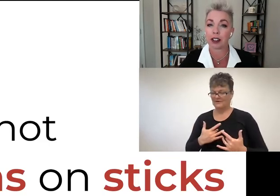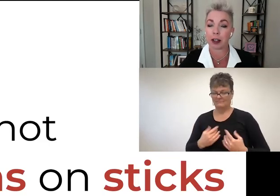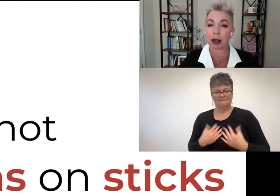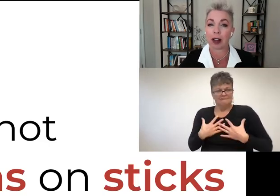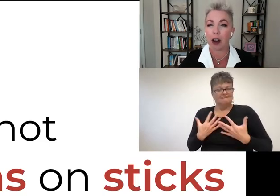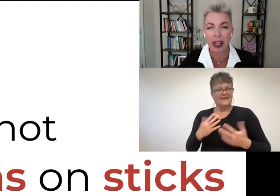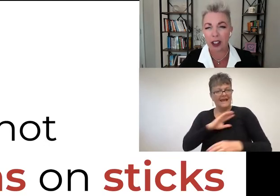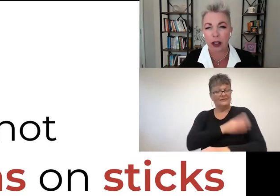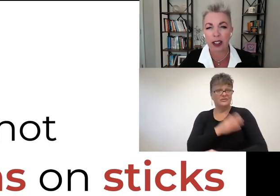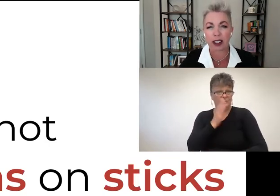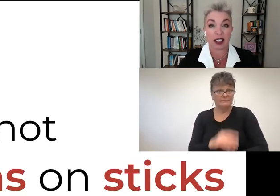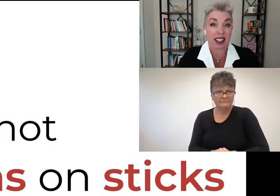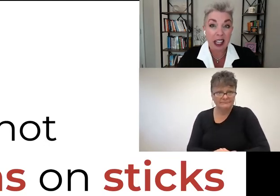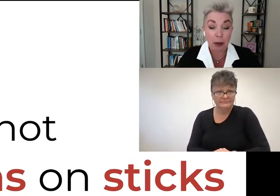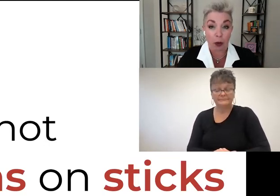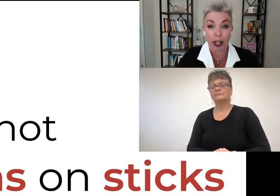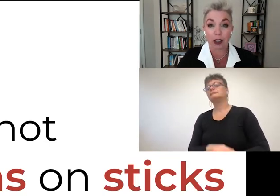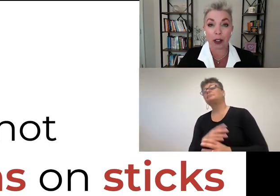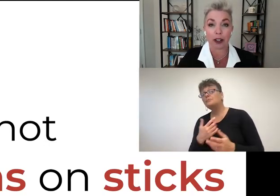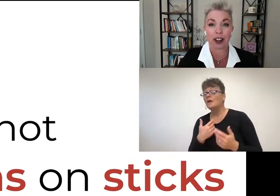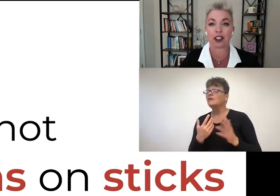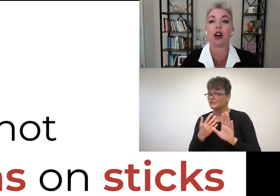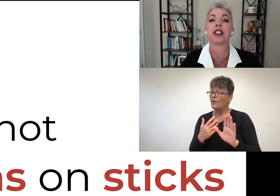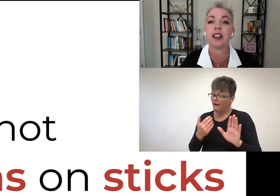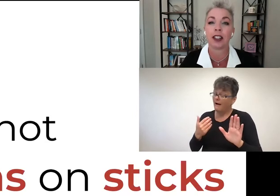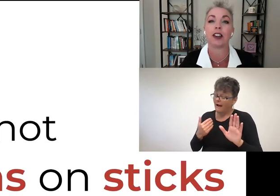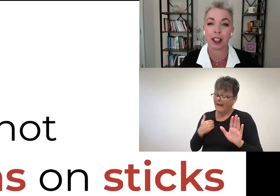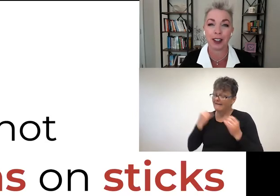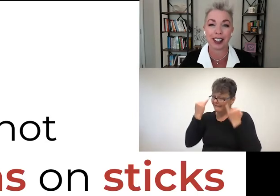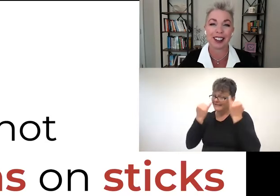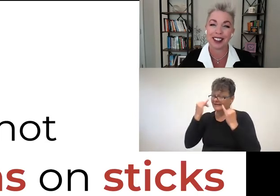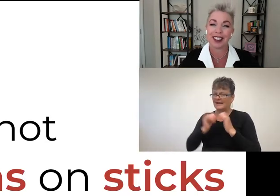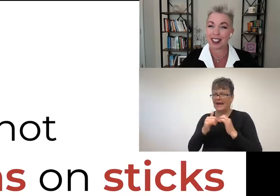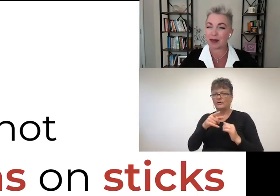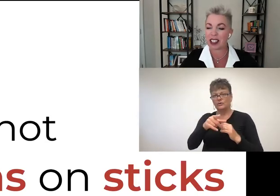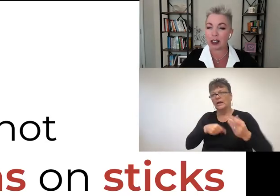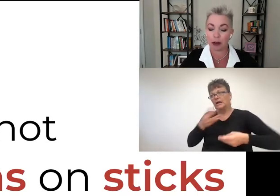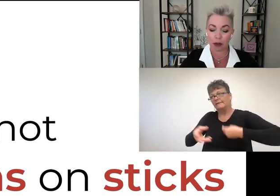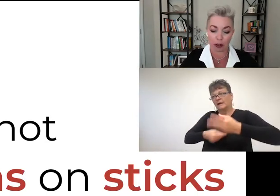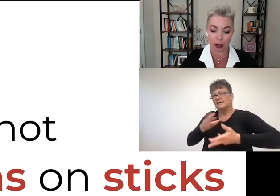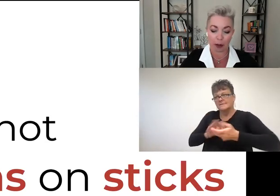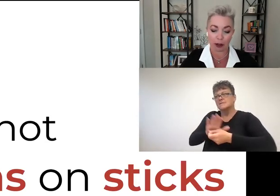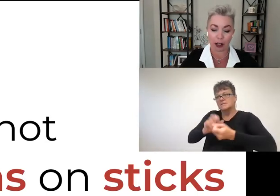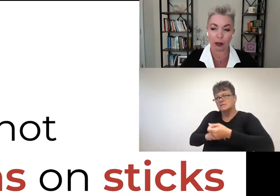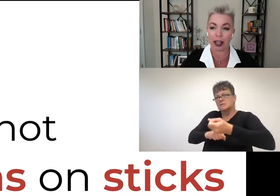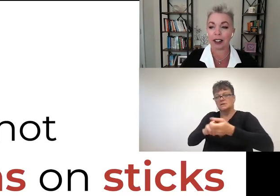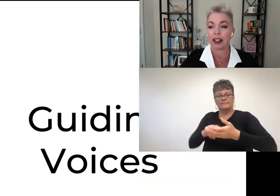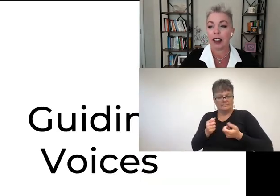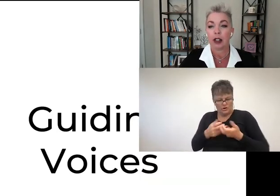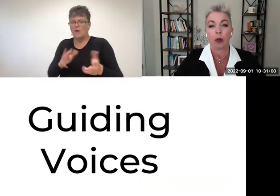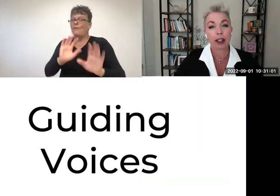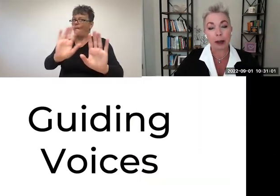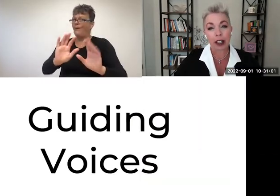have some ideas about how we can do this in a sustainable way so that we're not just always giving, giving, giving. Stay tuned for how we're going to do